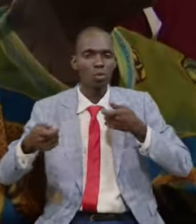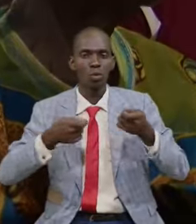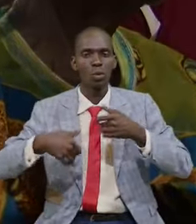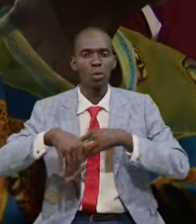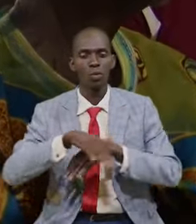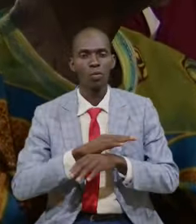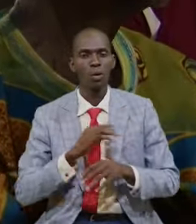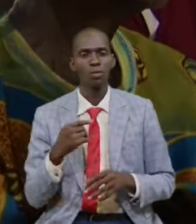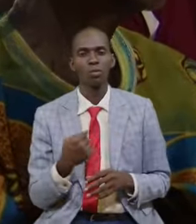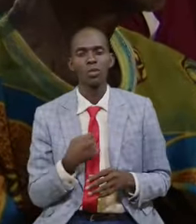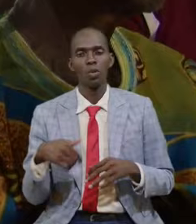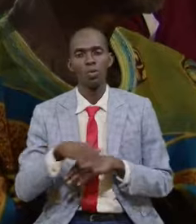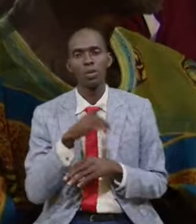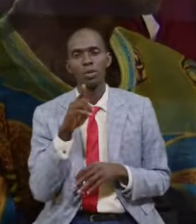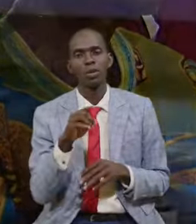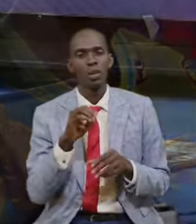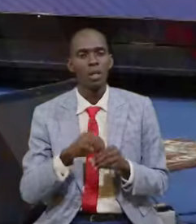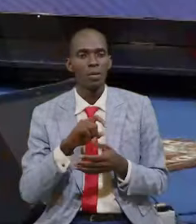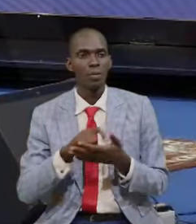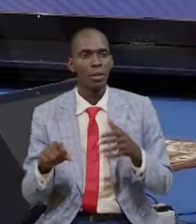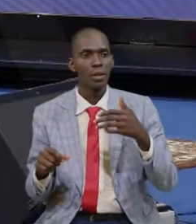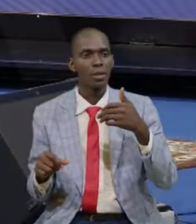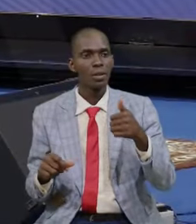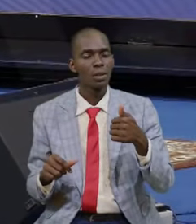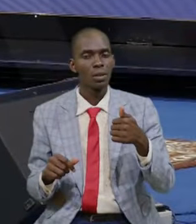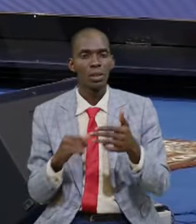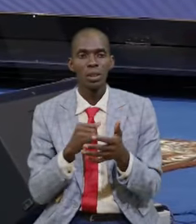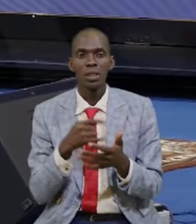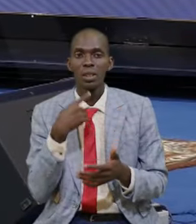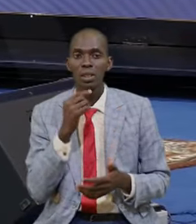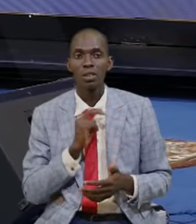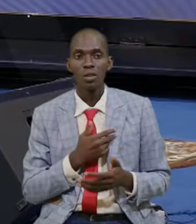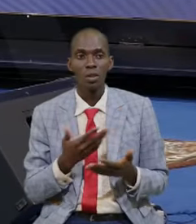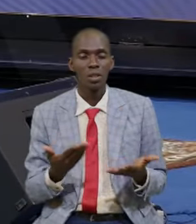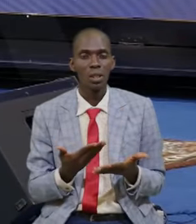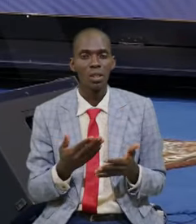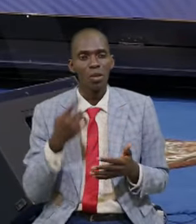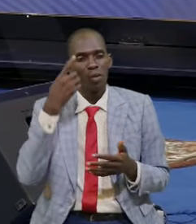in verse 10 tells us, for in that